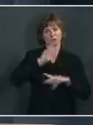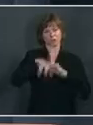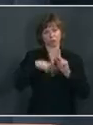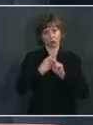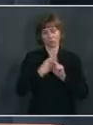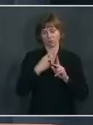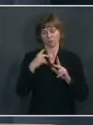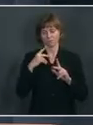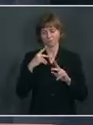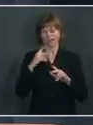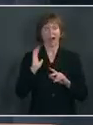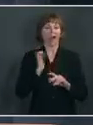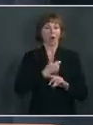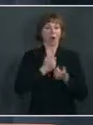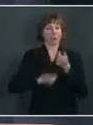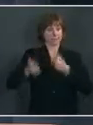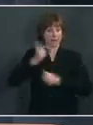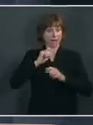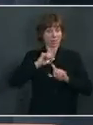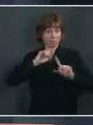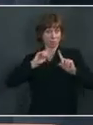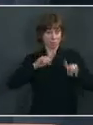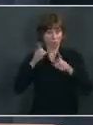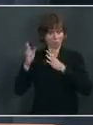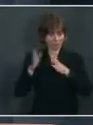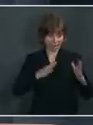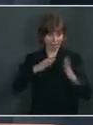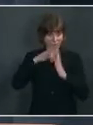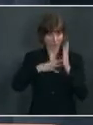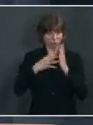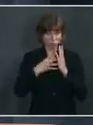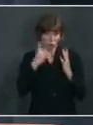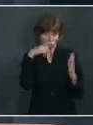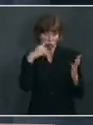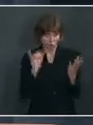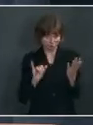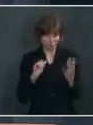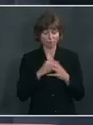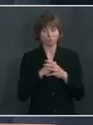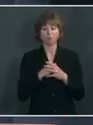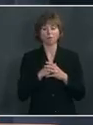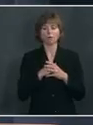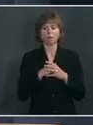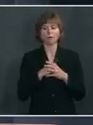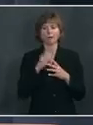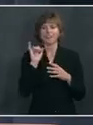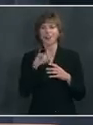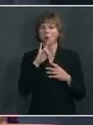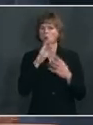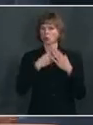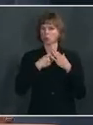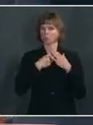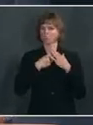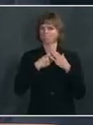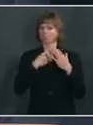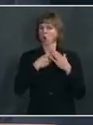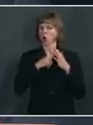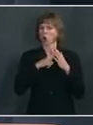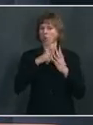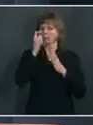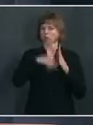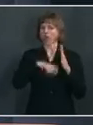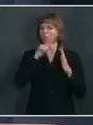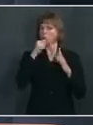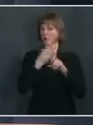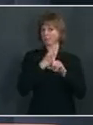of our executive order plan and schedule looked like, and that was early and was draft and was not accurate. But I